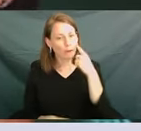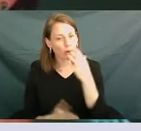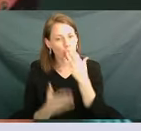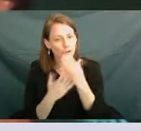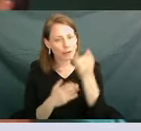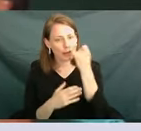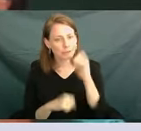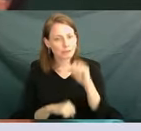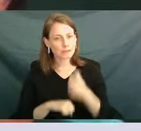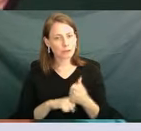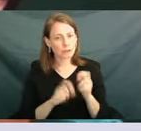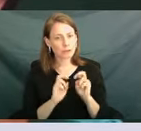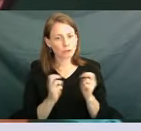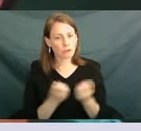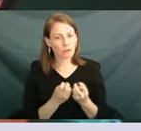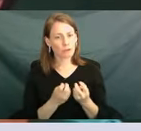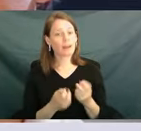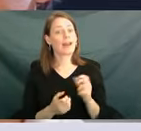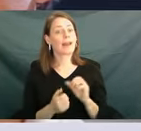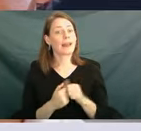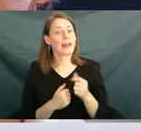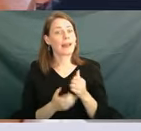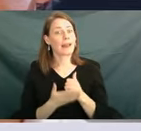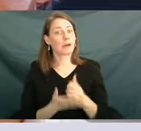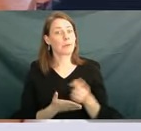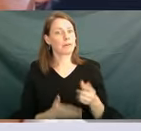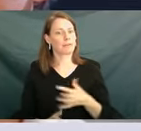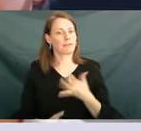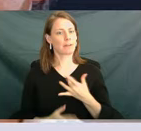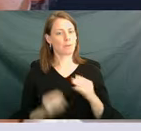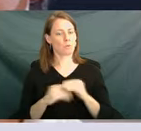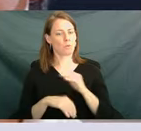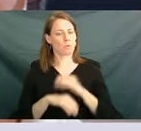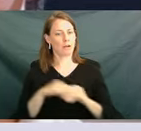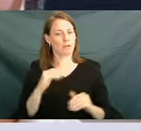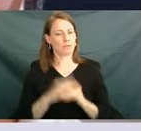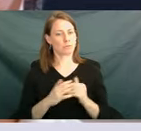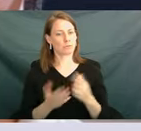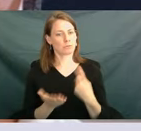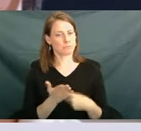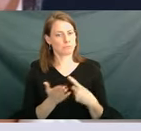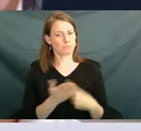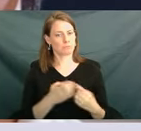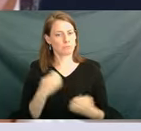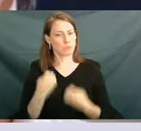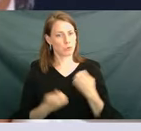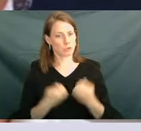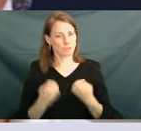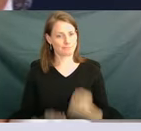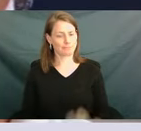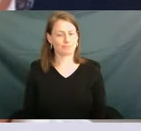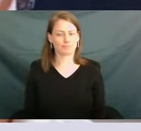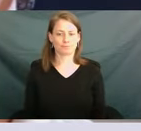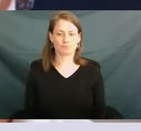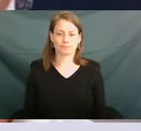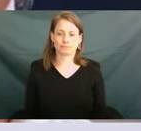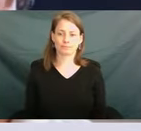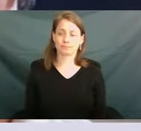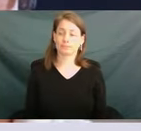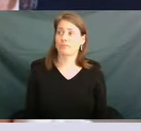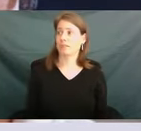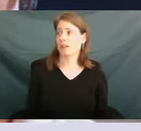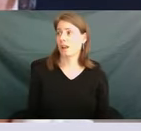feel more confident to talk about his emotions. I'm good at certain things, really.